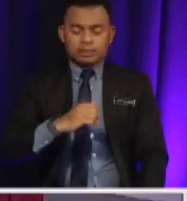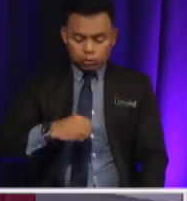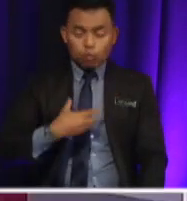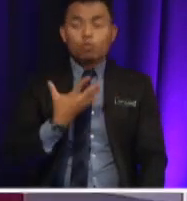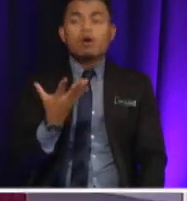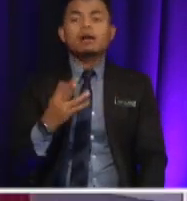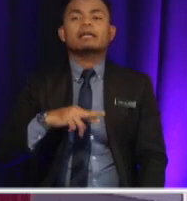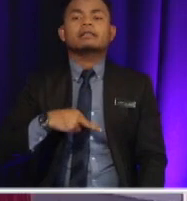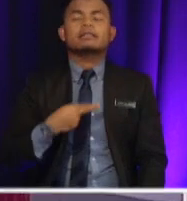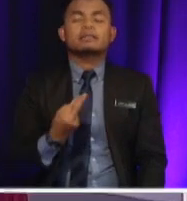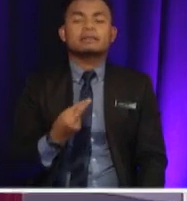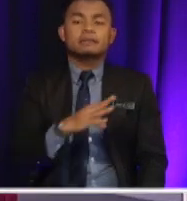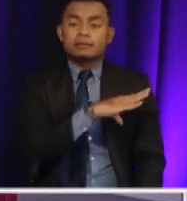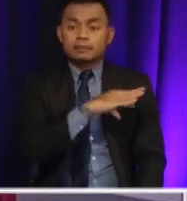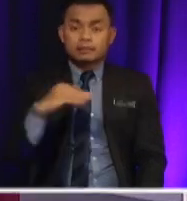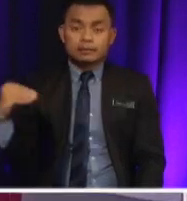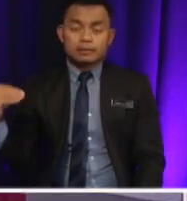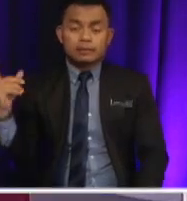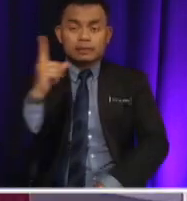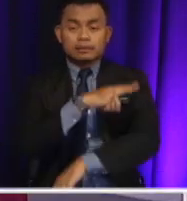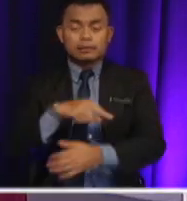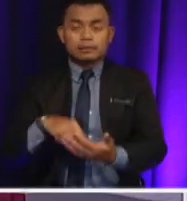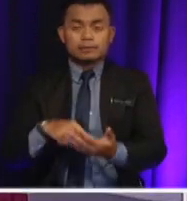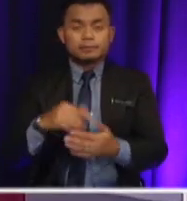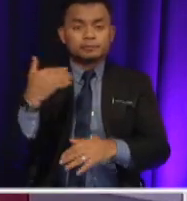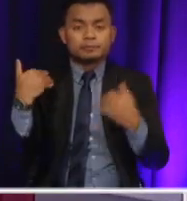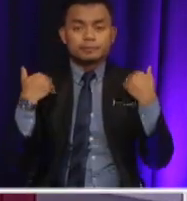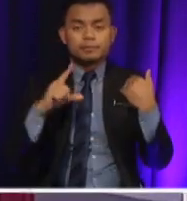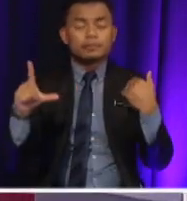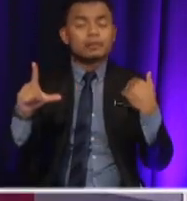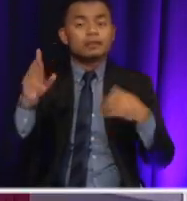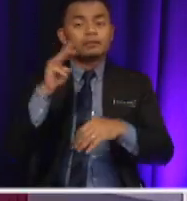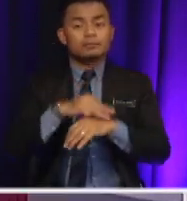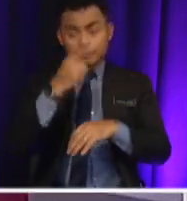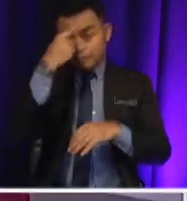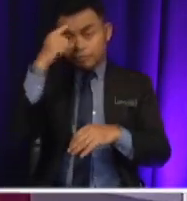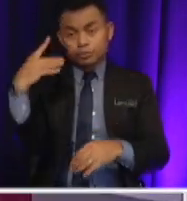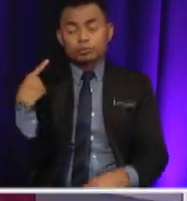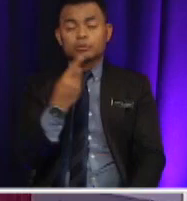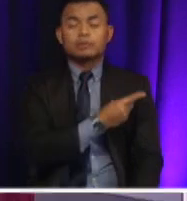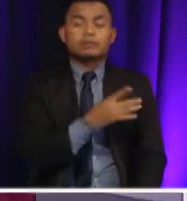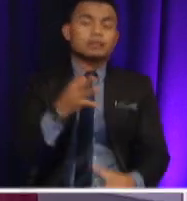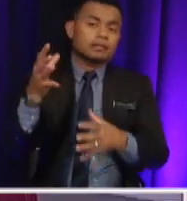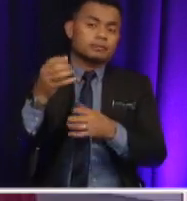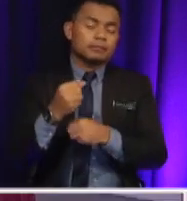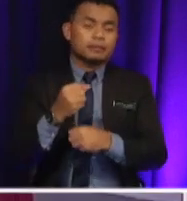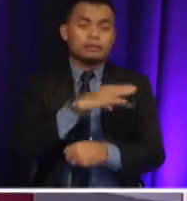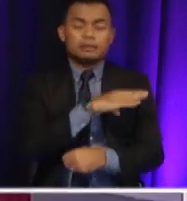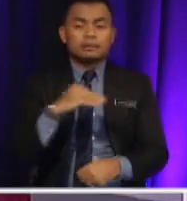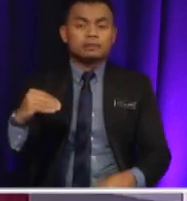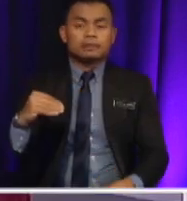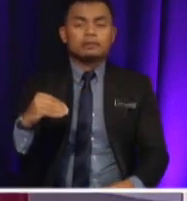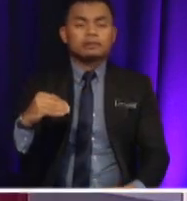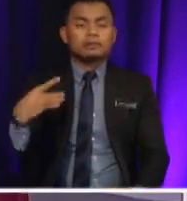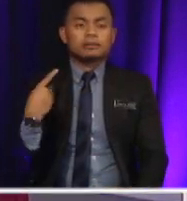learned, Sad I Ams, written by Trevor Millam, all right, we looked at things that are